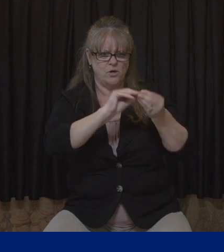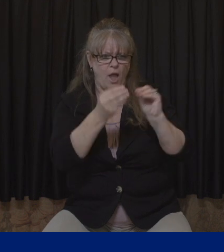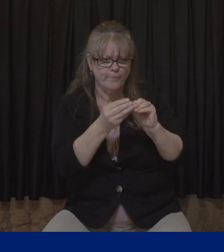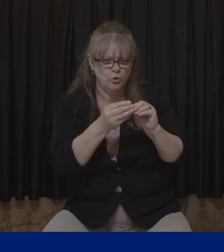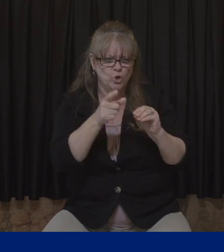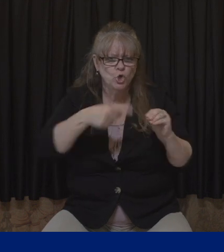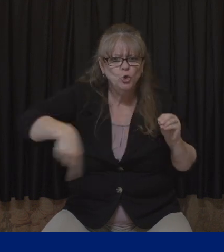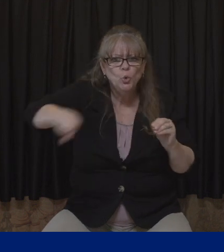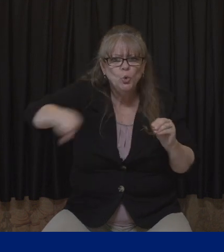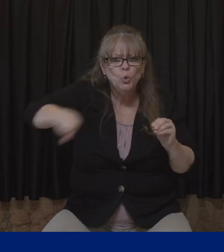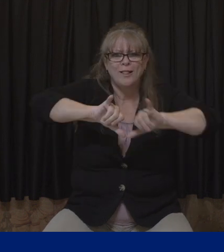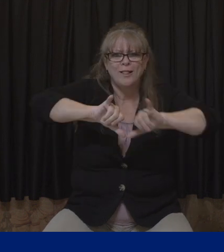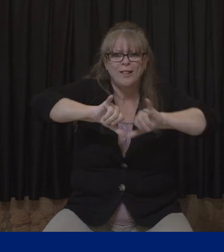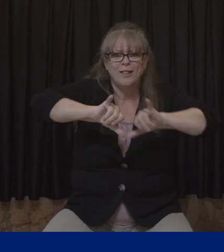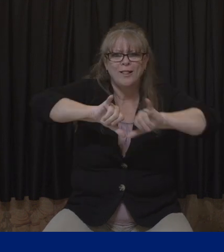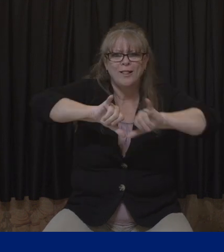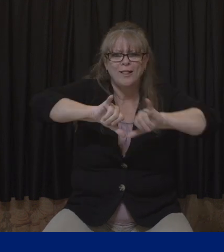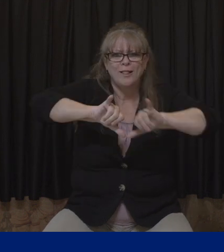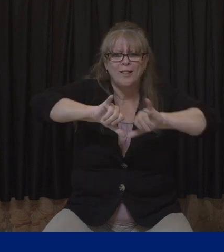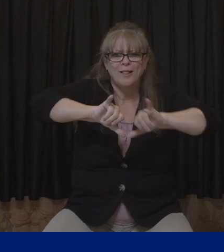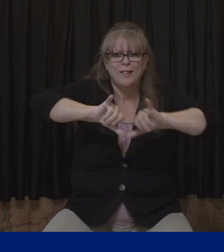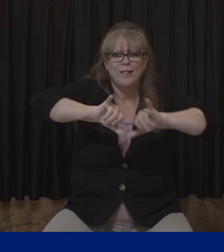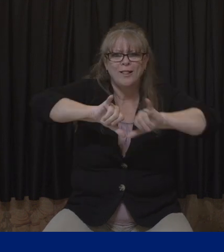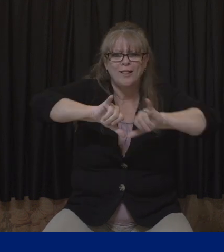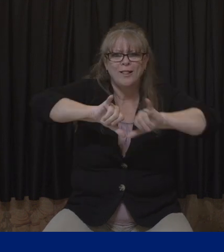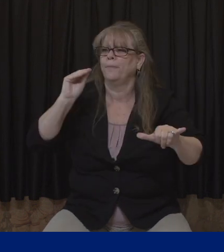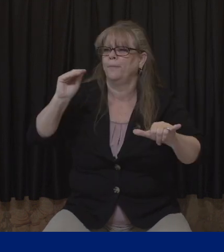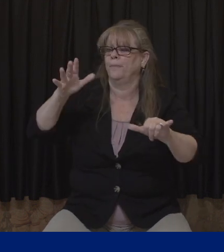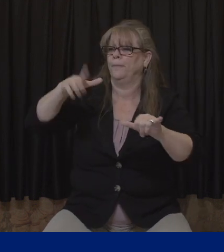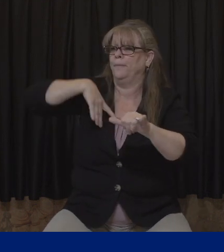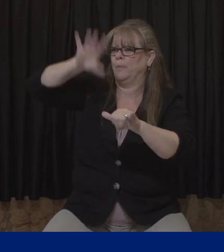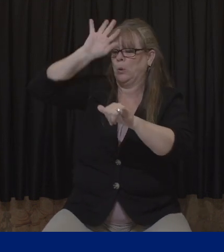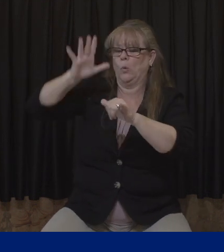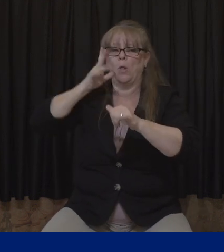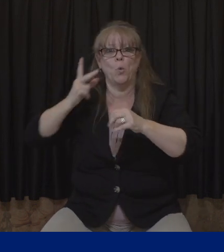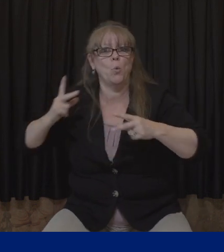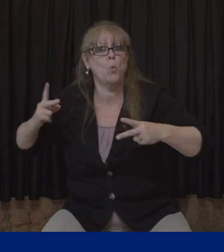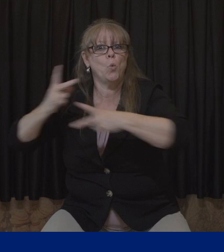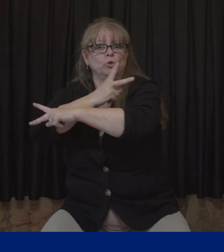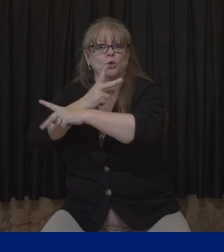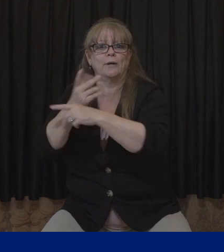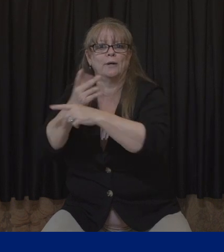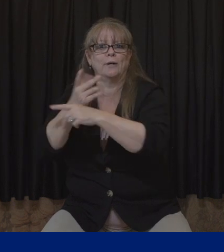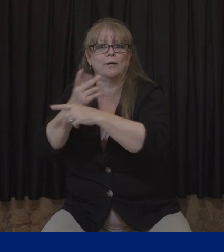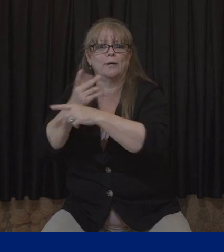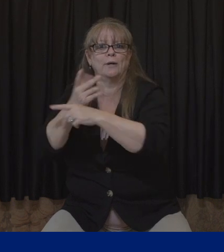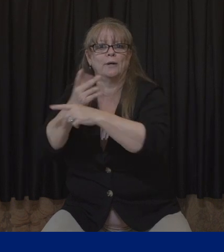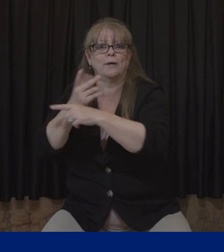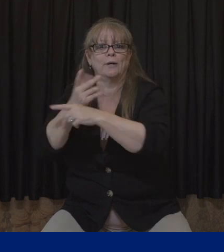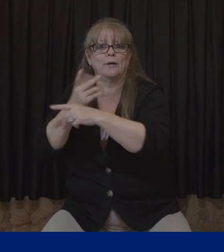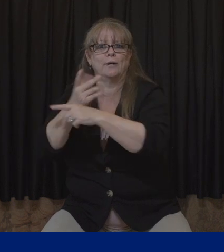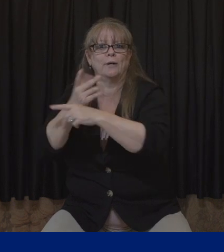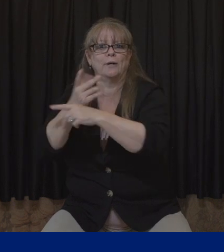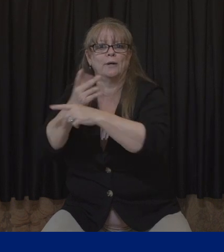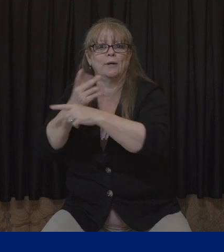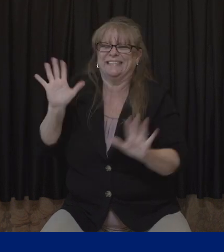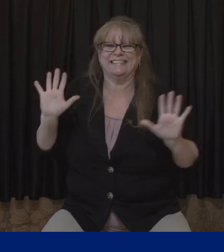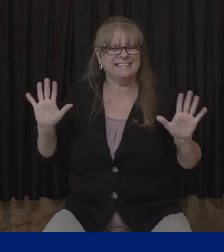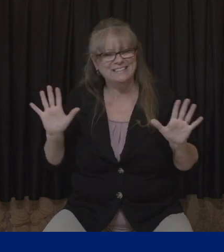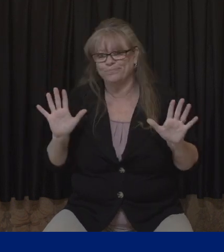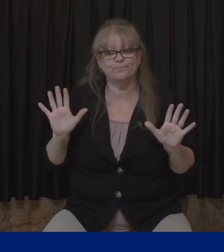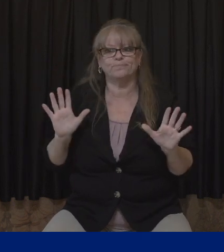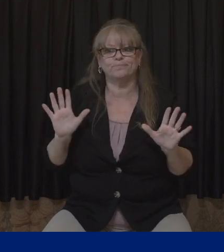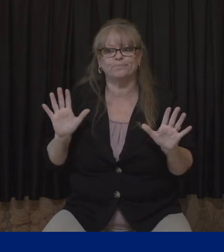continued ongoing interventions to flatten the curve. What's more important than the exact day that the stay-at-home ends is what people's behavior is over May, over June,